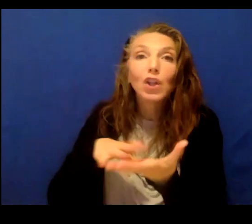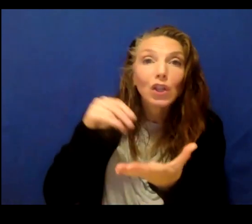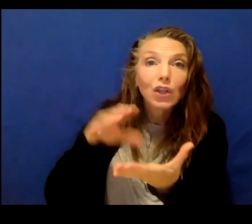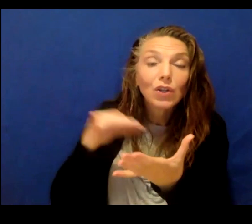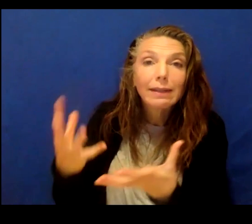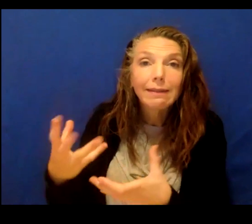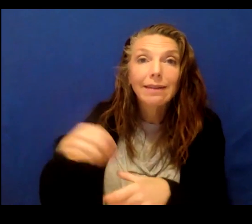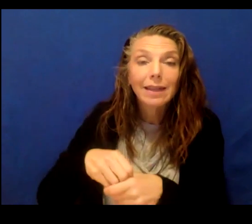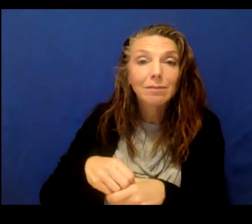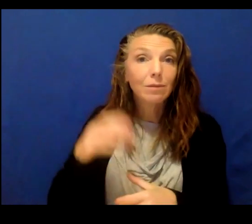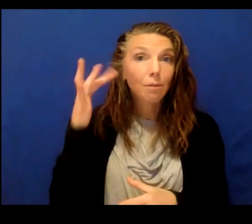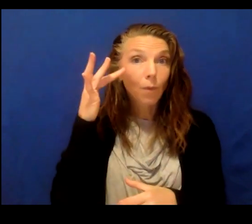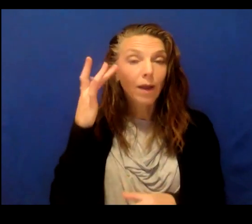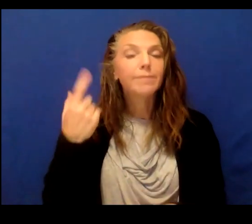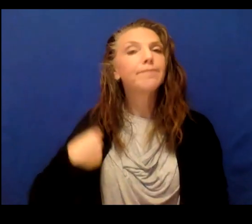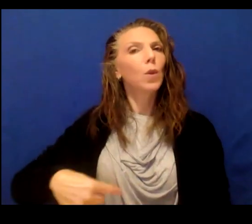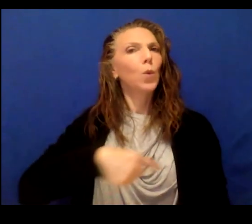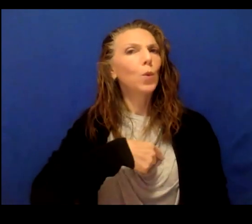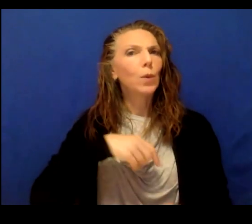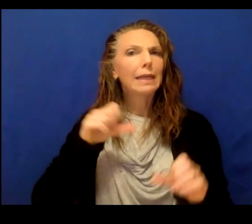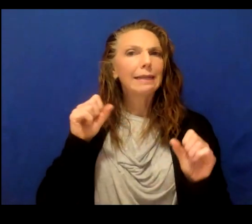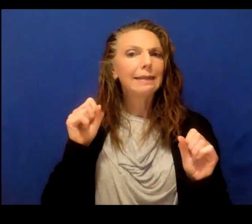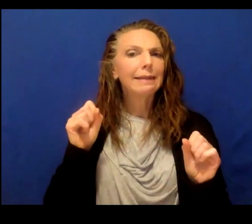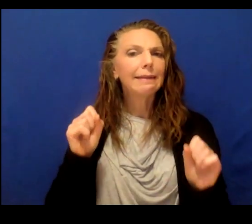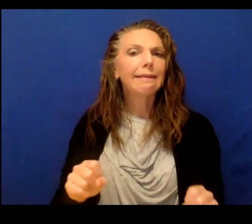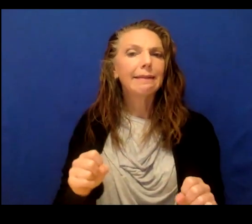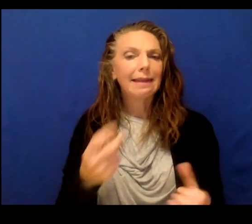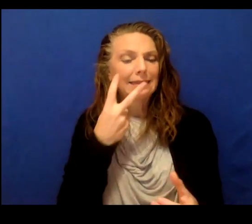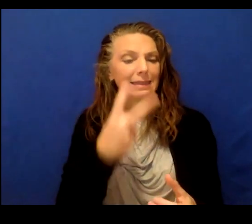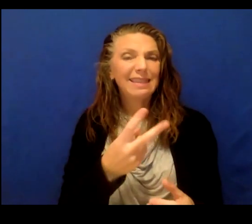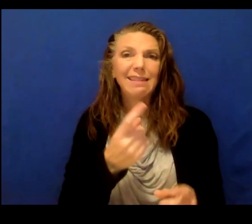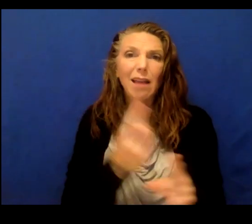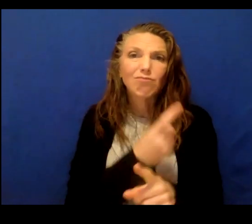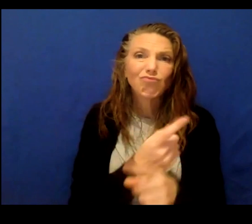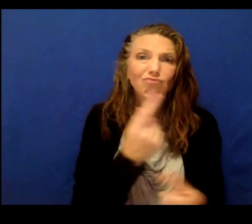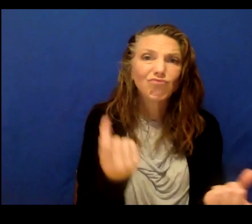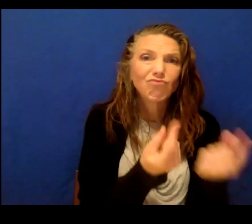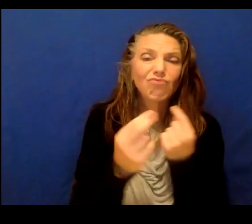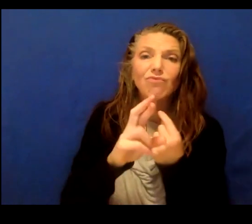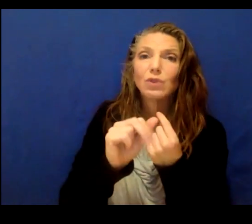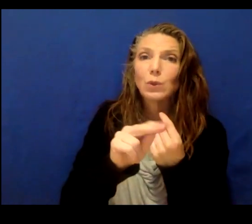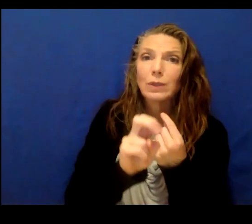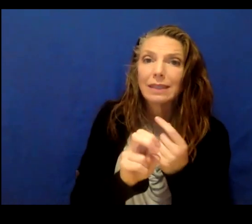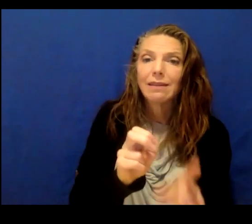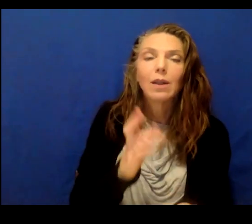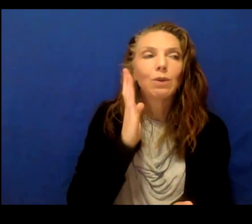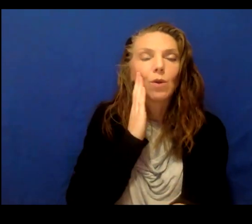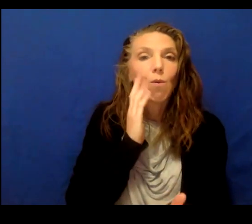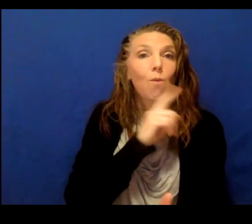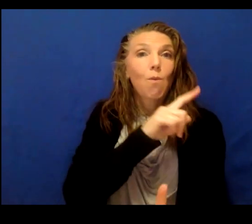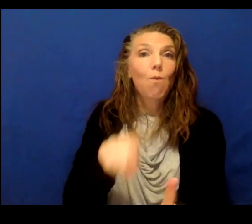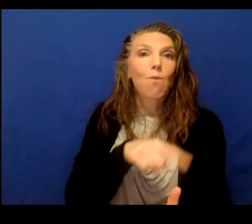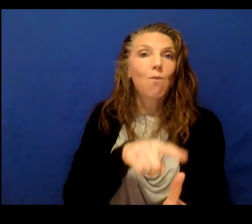because we can immediately go to the parts of the routines and the parts of the day and know